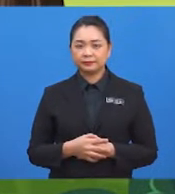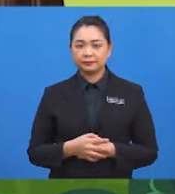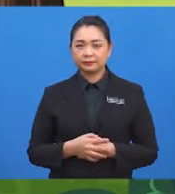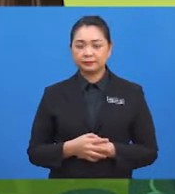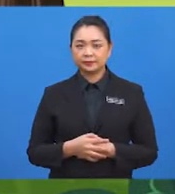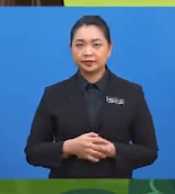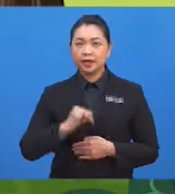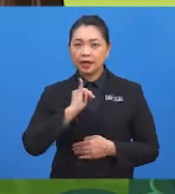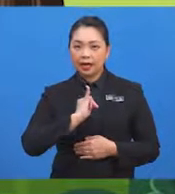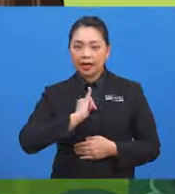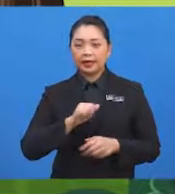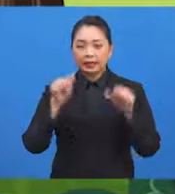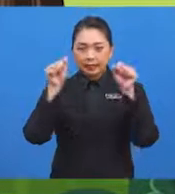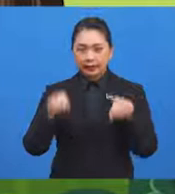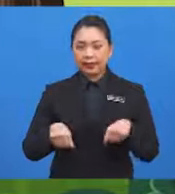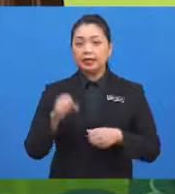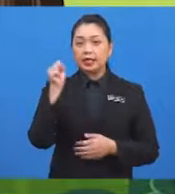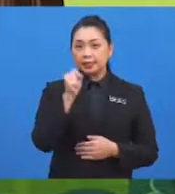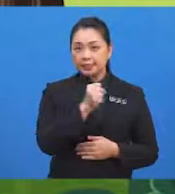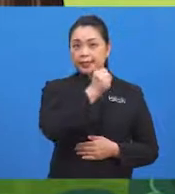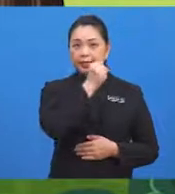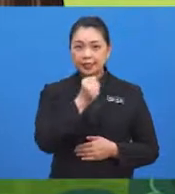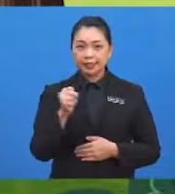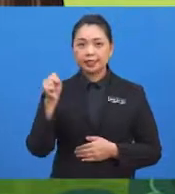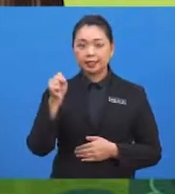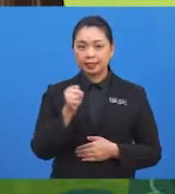I can sing.